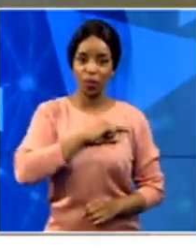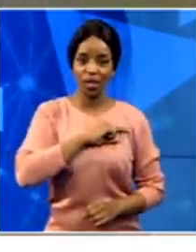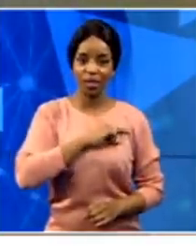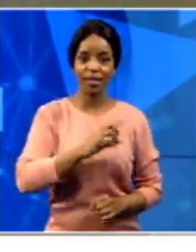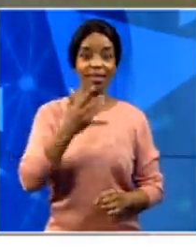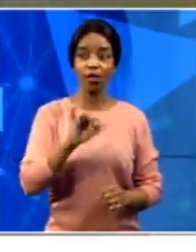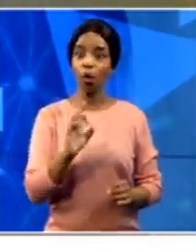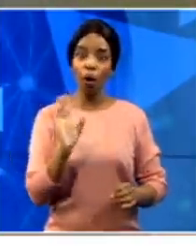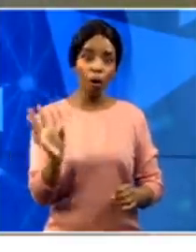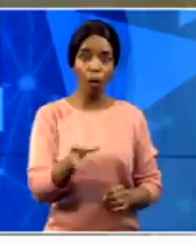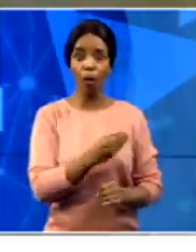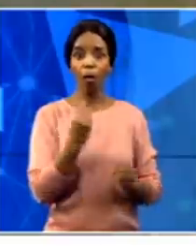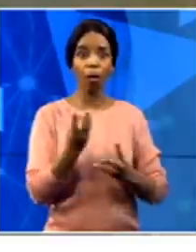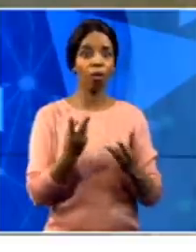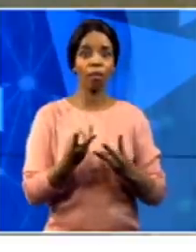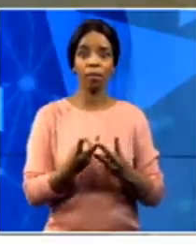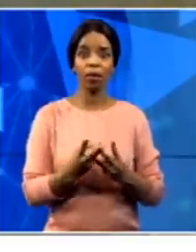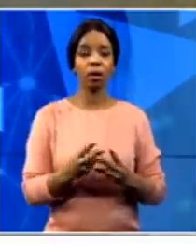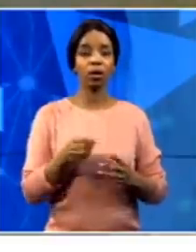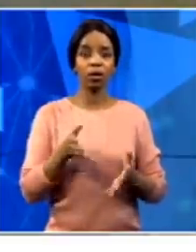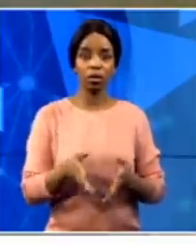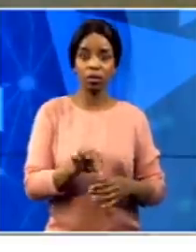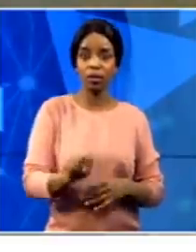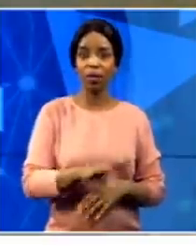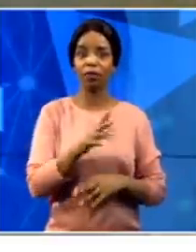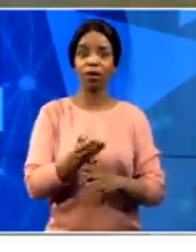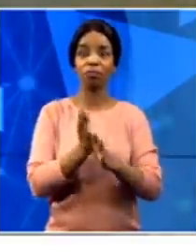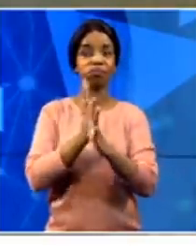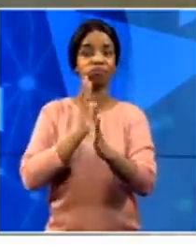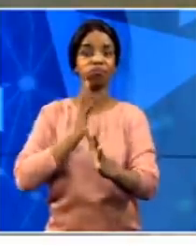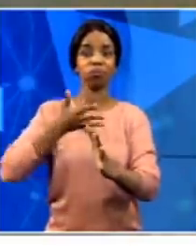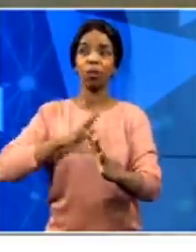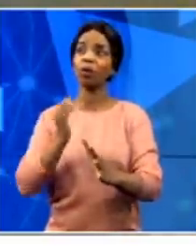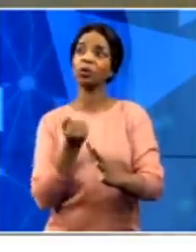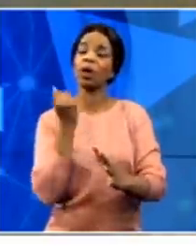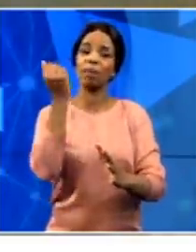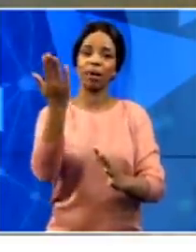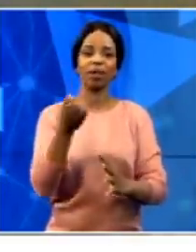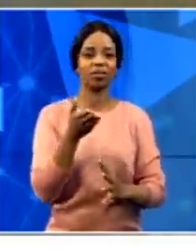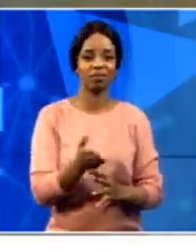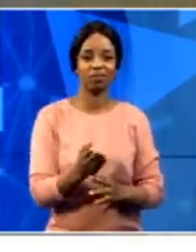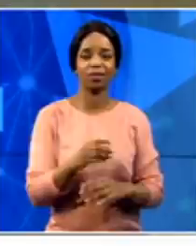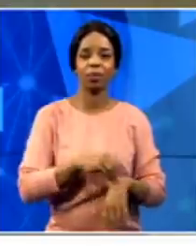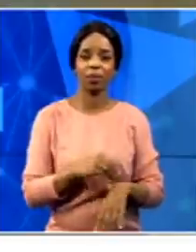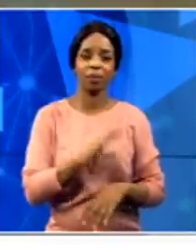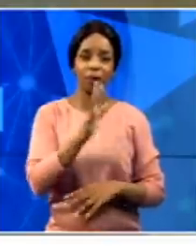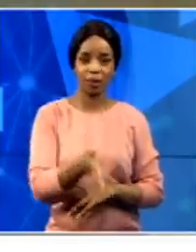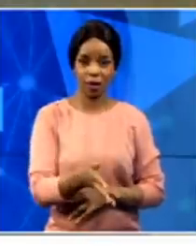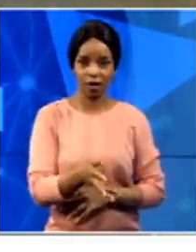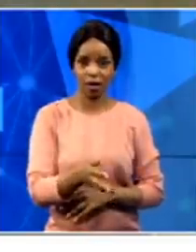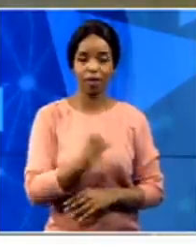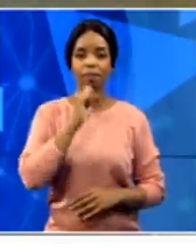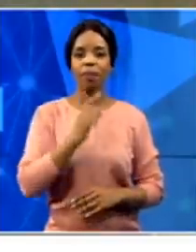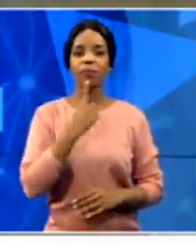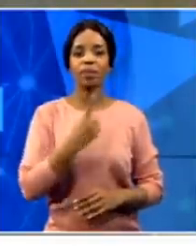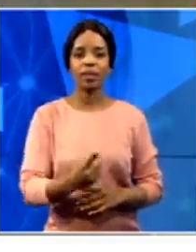were to queue up and apply, UIF will not be able to handle that kind of volume. And that's why we're saying a company must apply on behalf of their employees, will